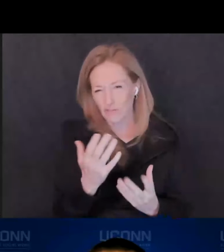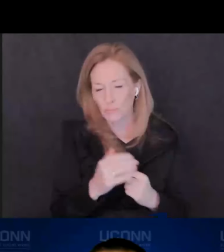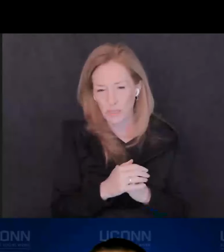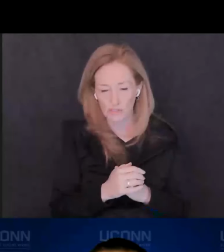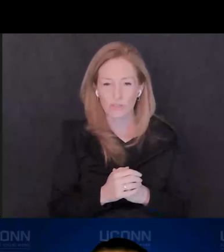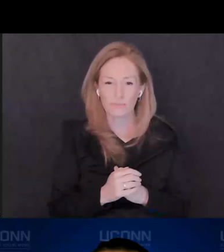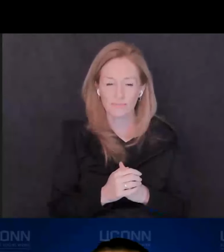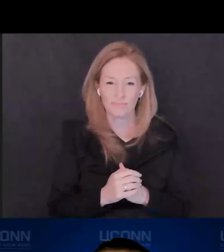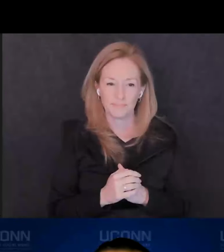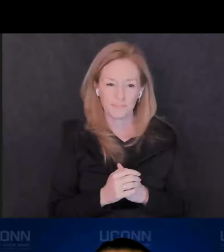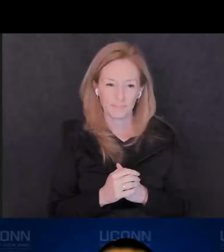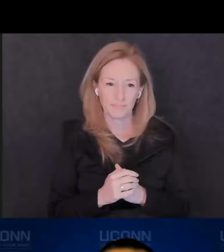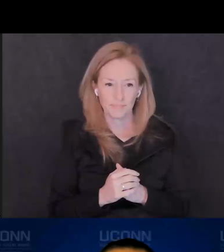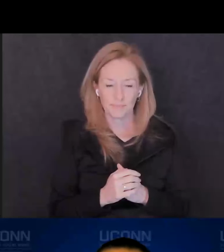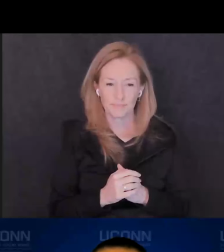slide, please.